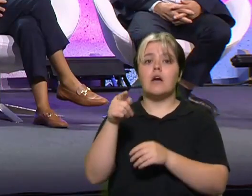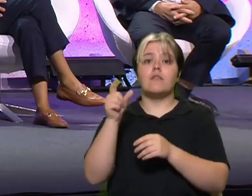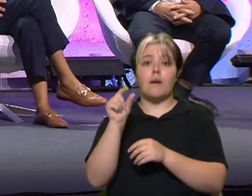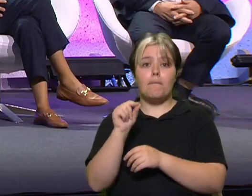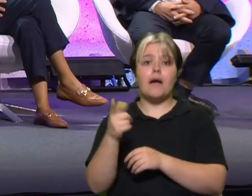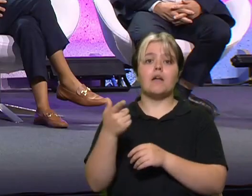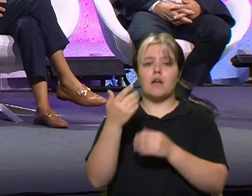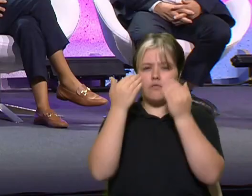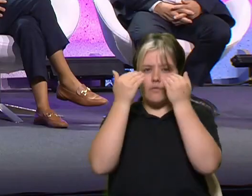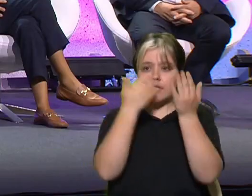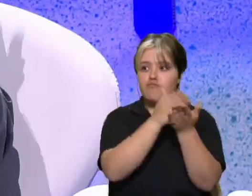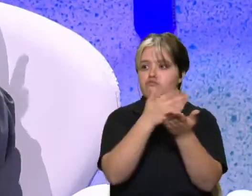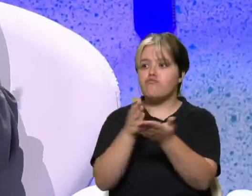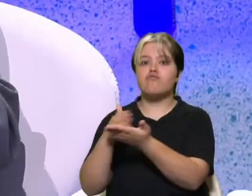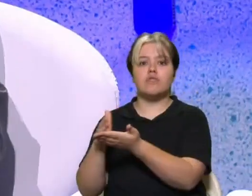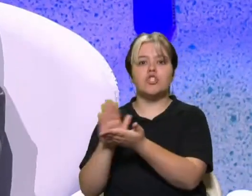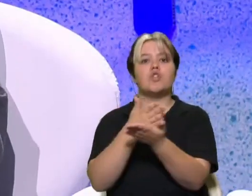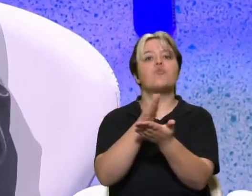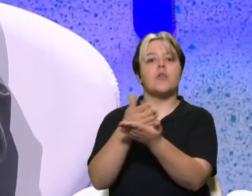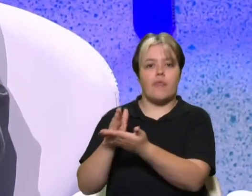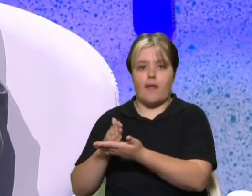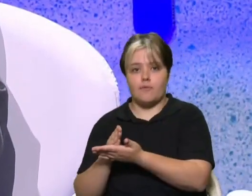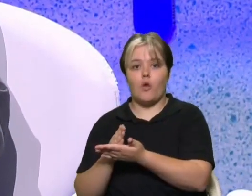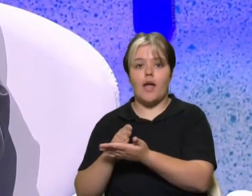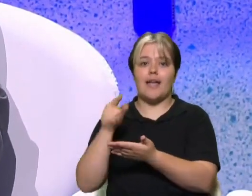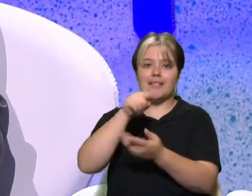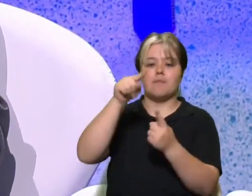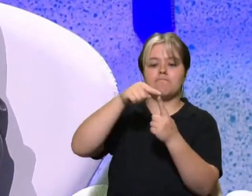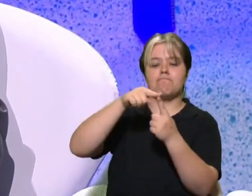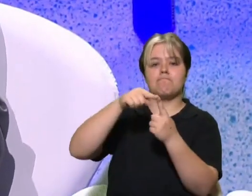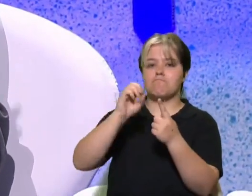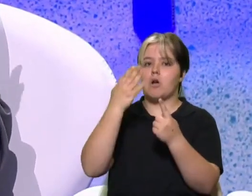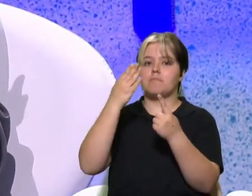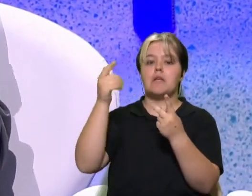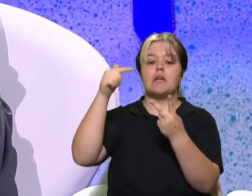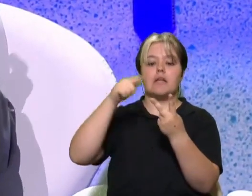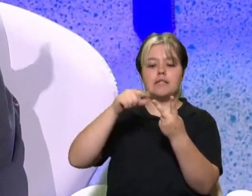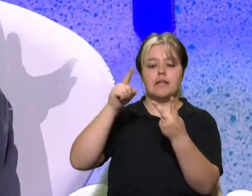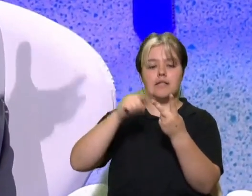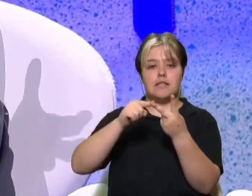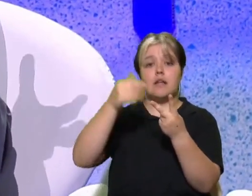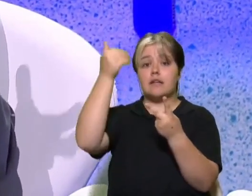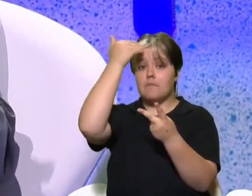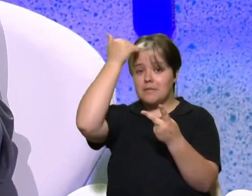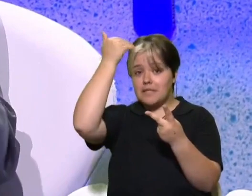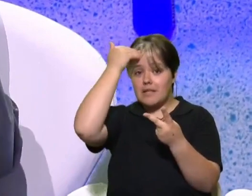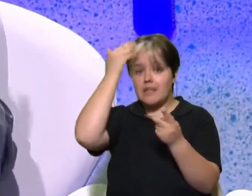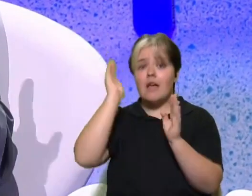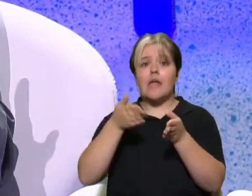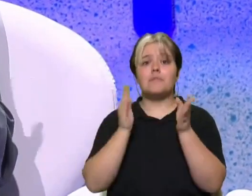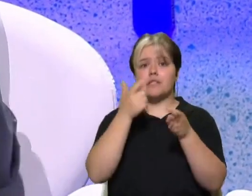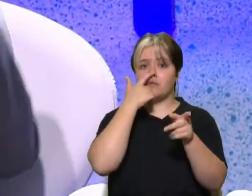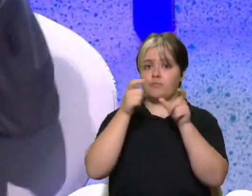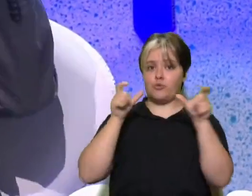distributed implementation, centralized implementation. This relating to value, then